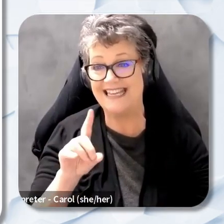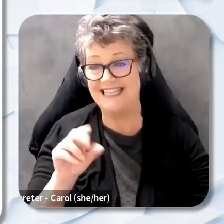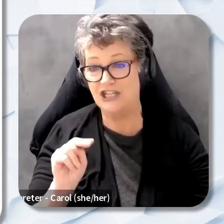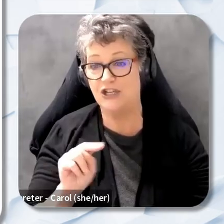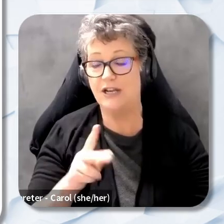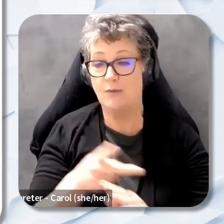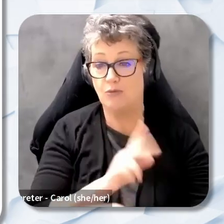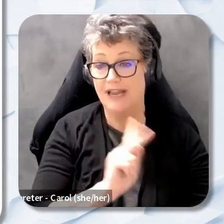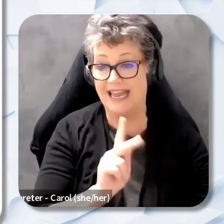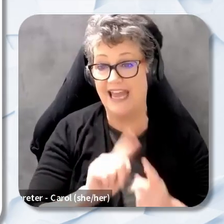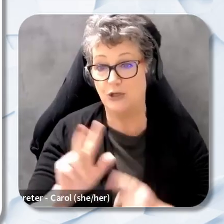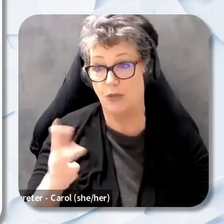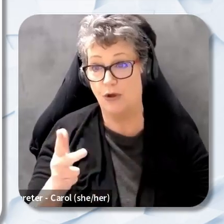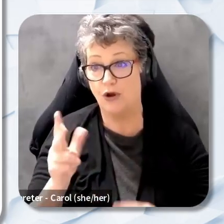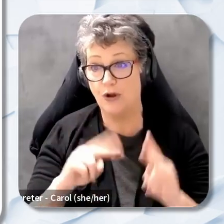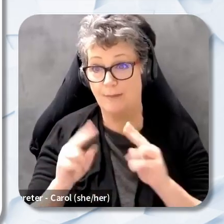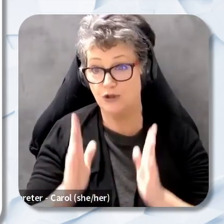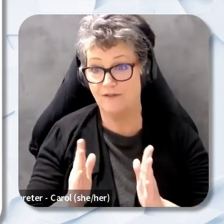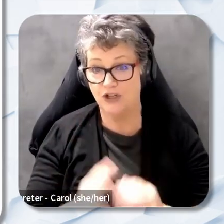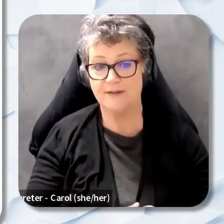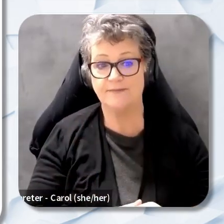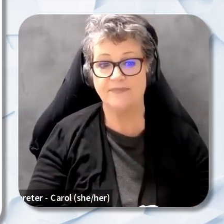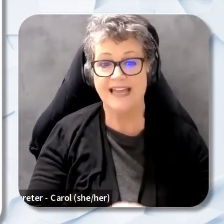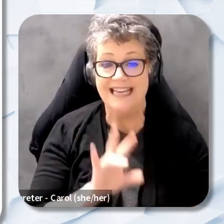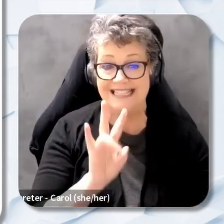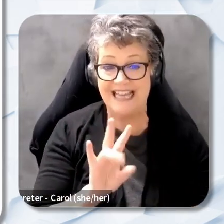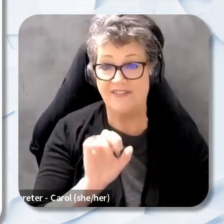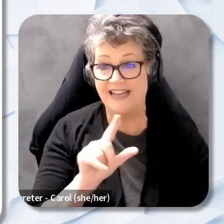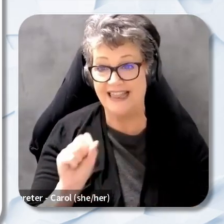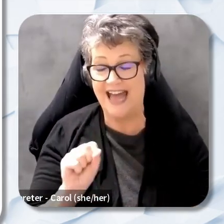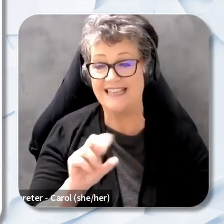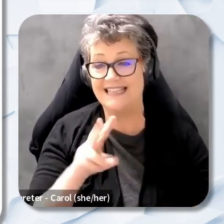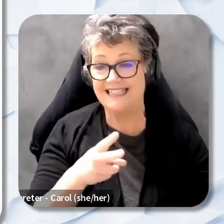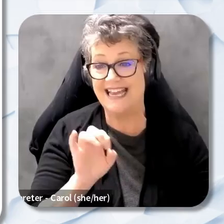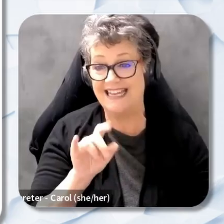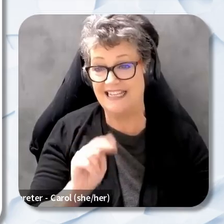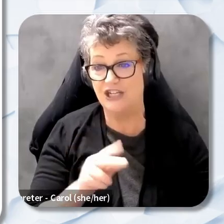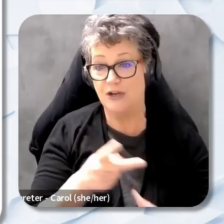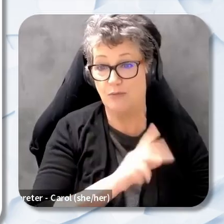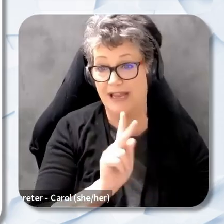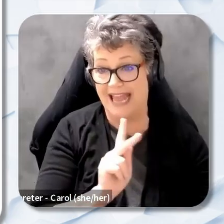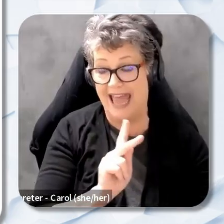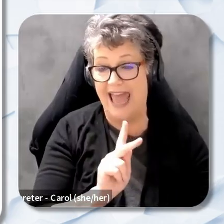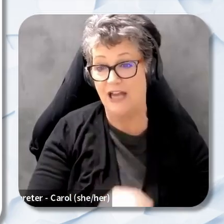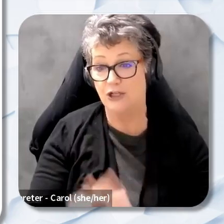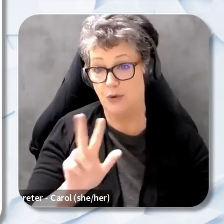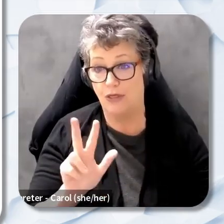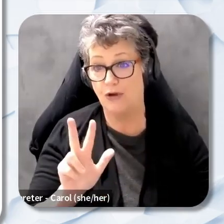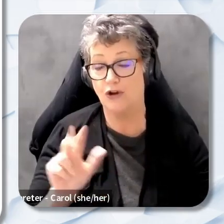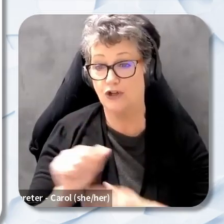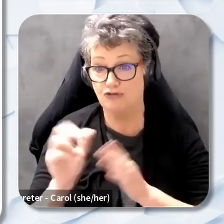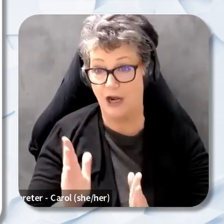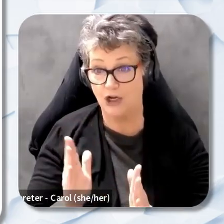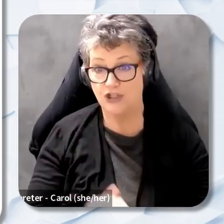pre-K to third observers, 7 class second edition pre-K to third grade